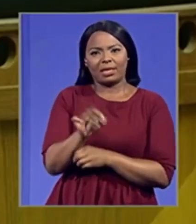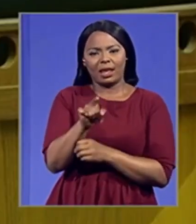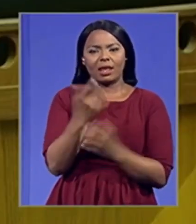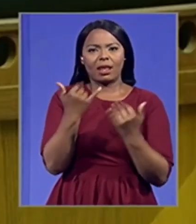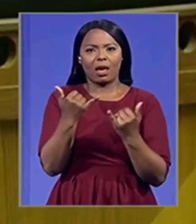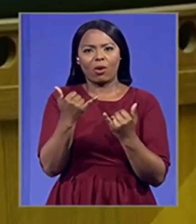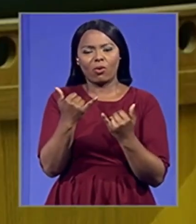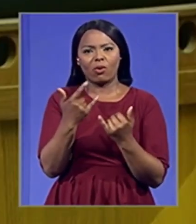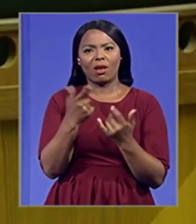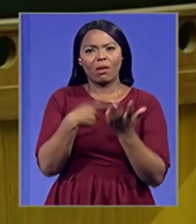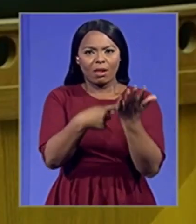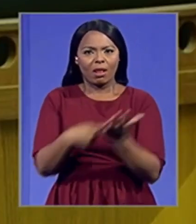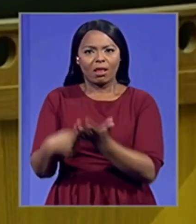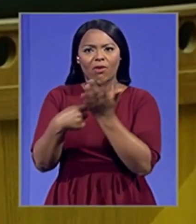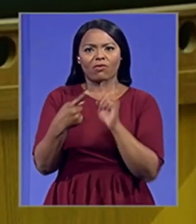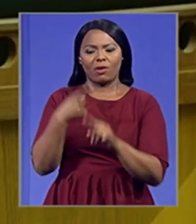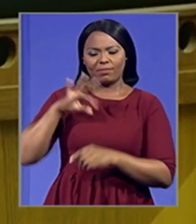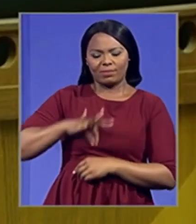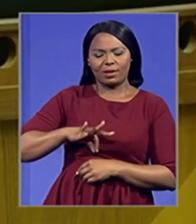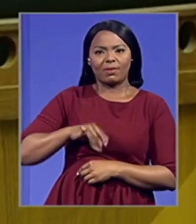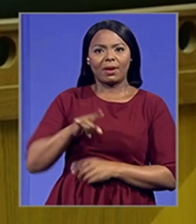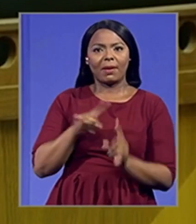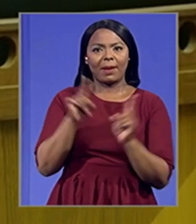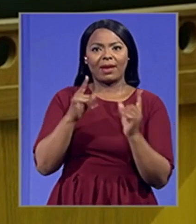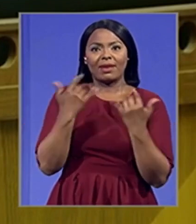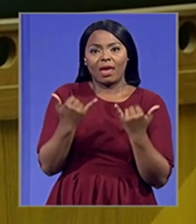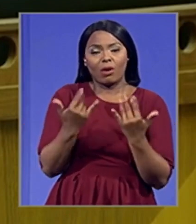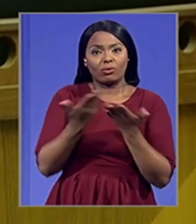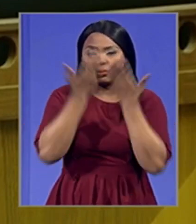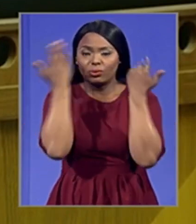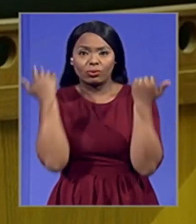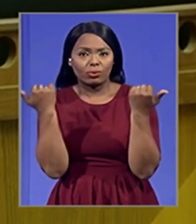tsa naha ke tsa meputso ya basebetsi fela ha wa hlaka